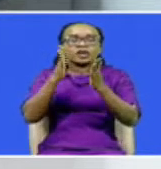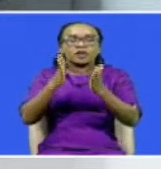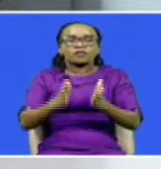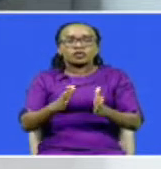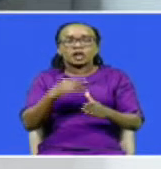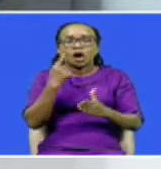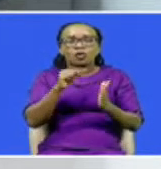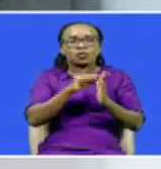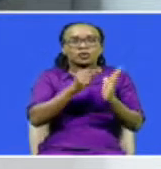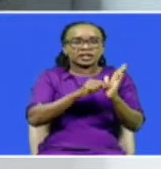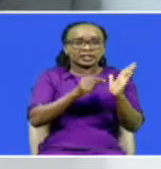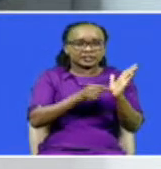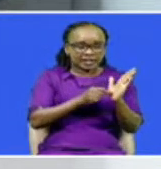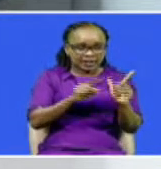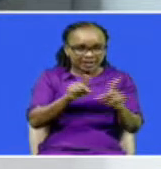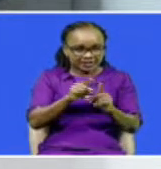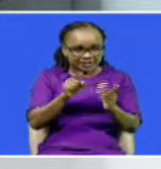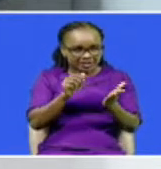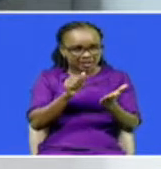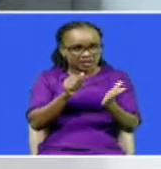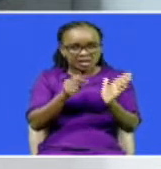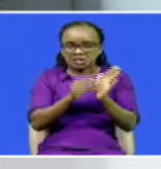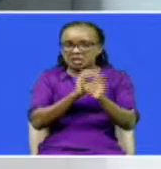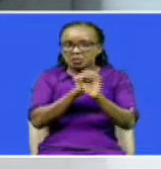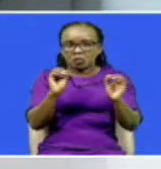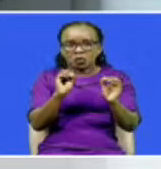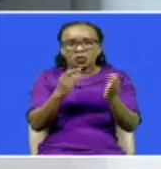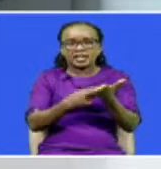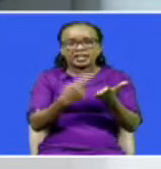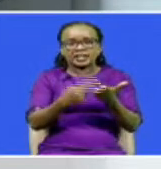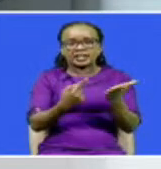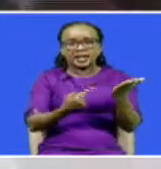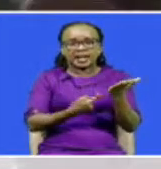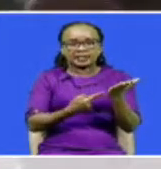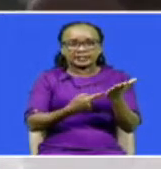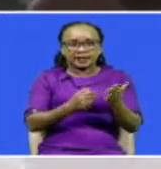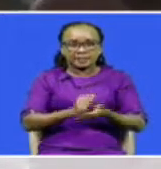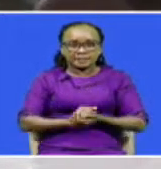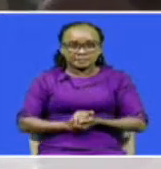whose details are not retrieved from the electronic register.